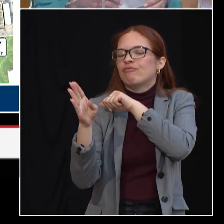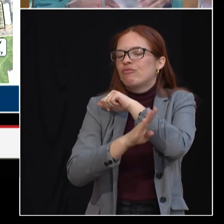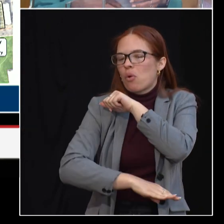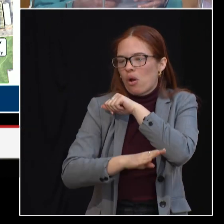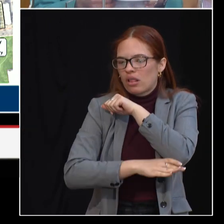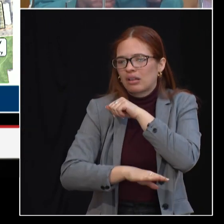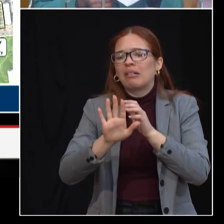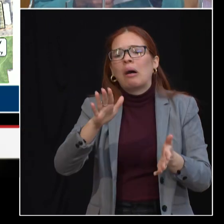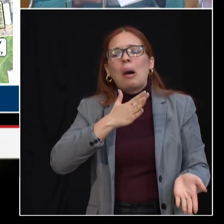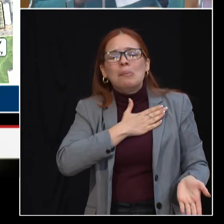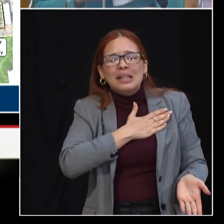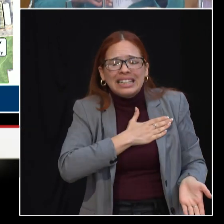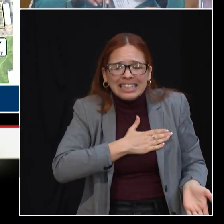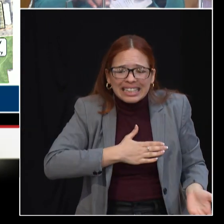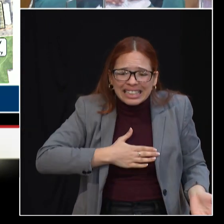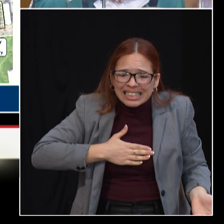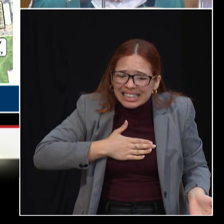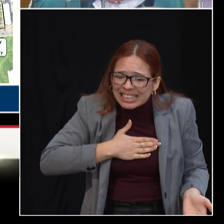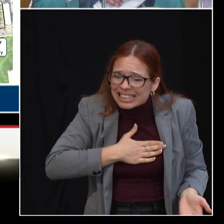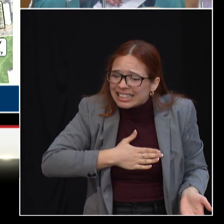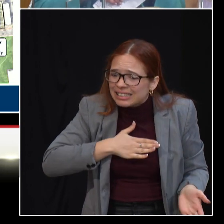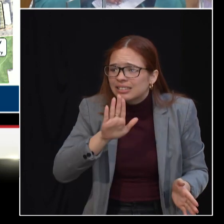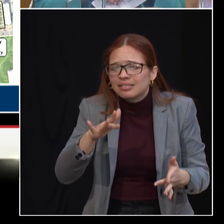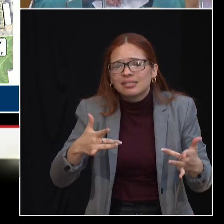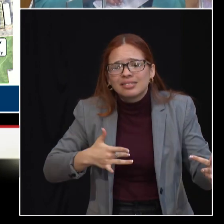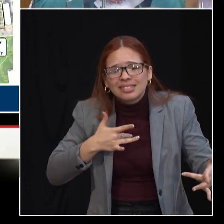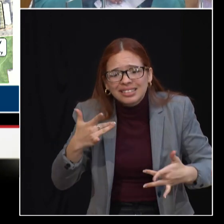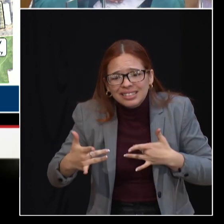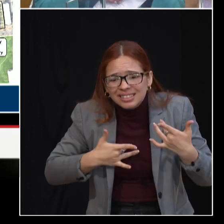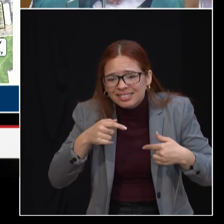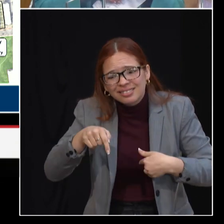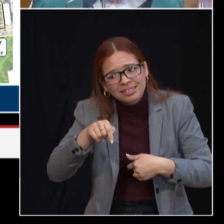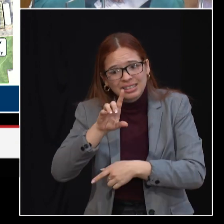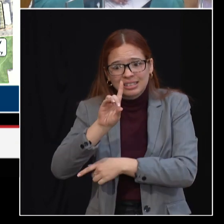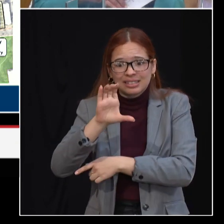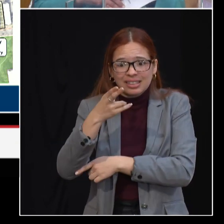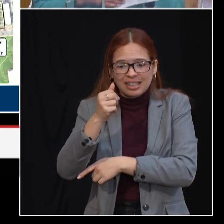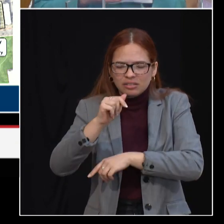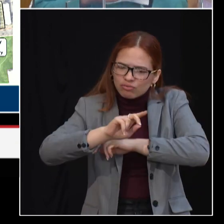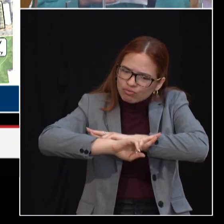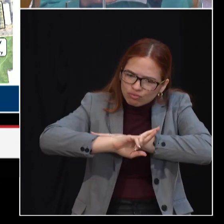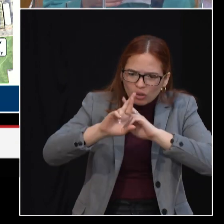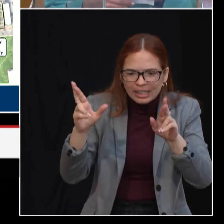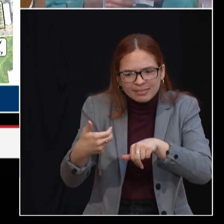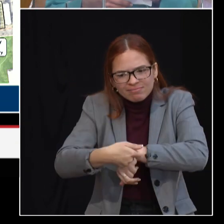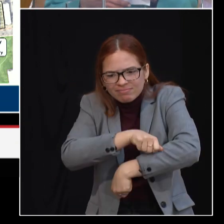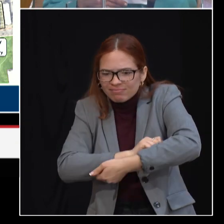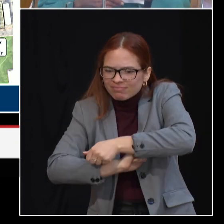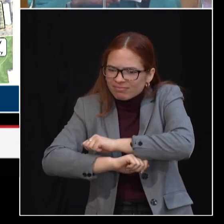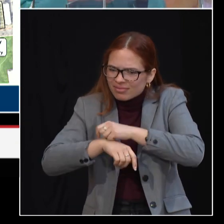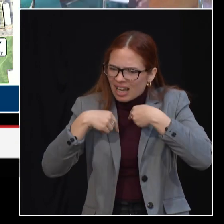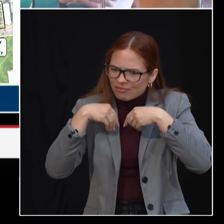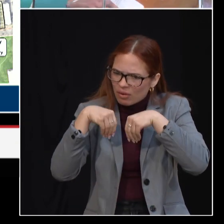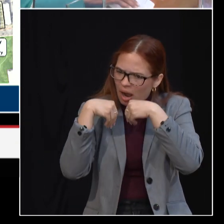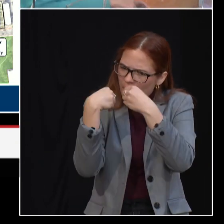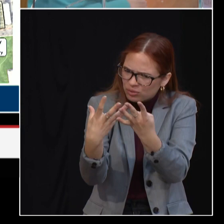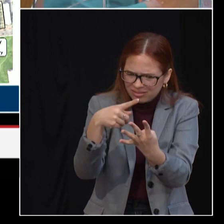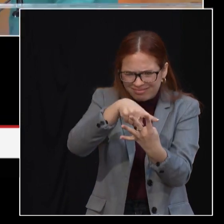of excitement. DCHA is open for business, and we are excited to offer these opportunities. Thank